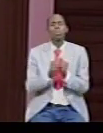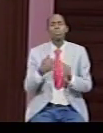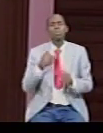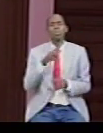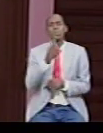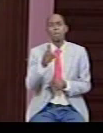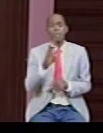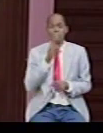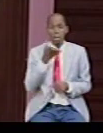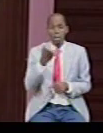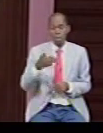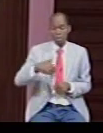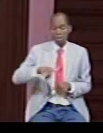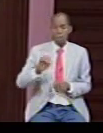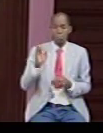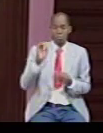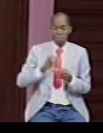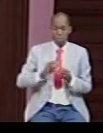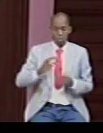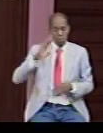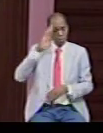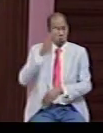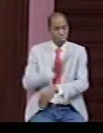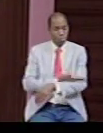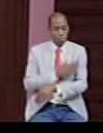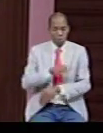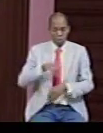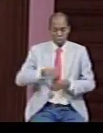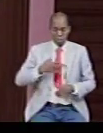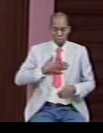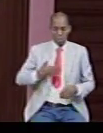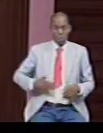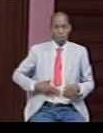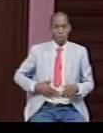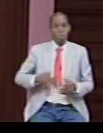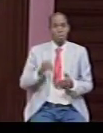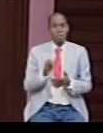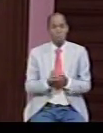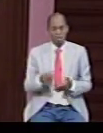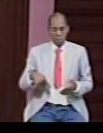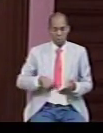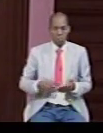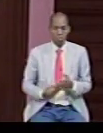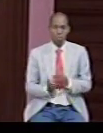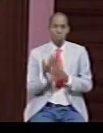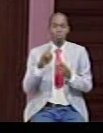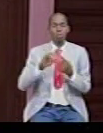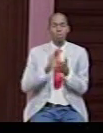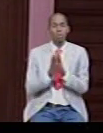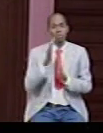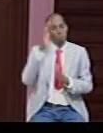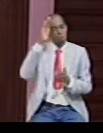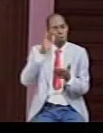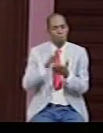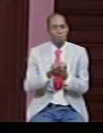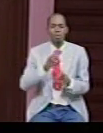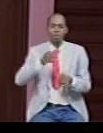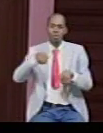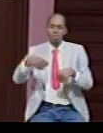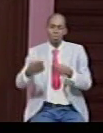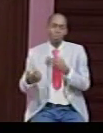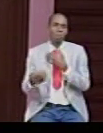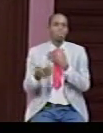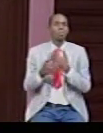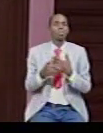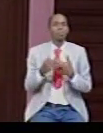any more sons in my womb, that they may be your husbands? Turn again, my daughters, go your